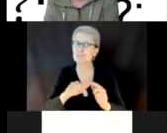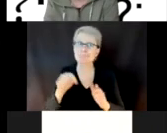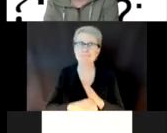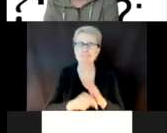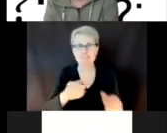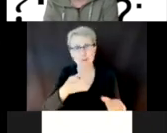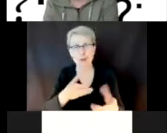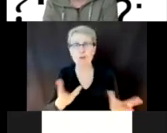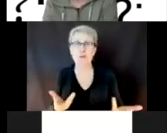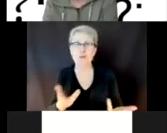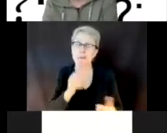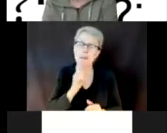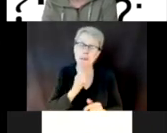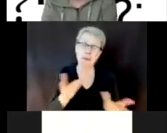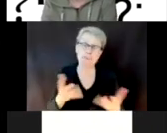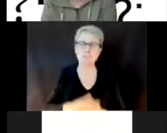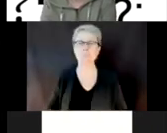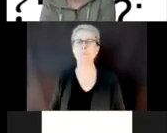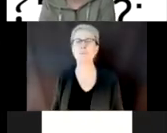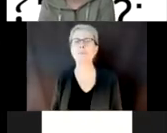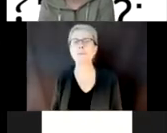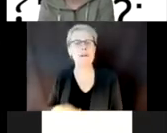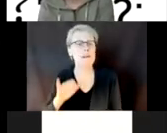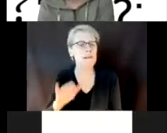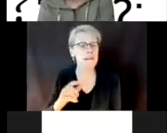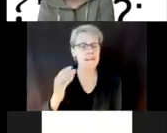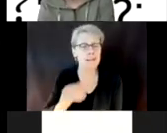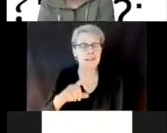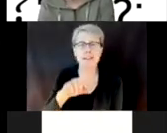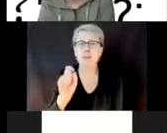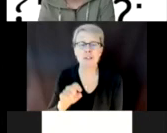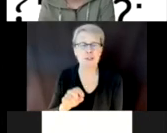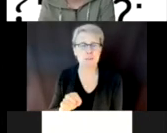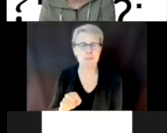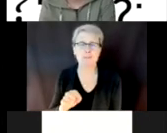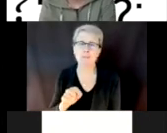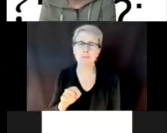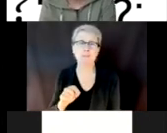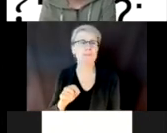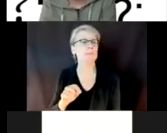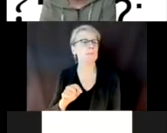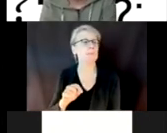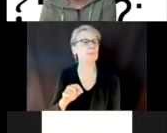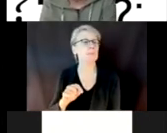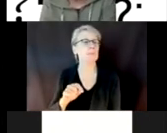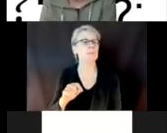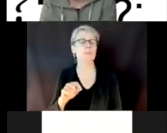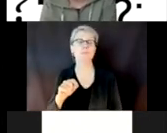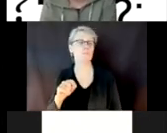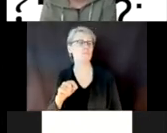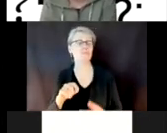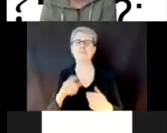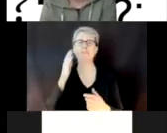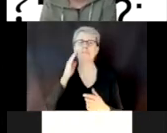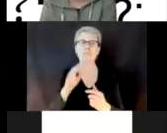I'm not sure on that one. Here's an interesting question. Is there a way to curate a target audience so